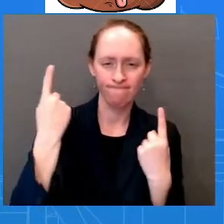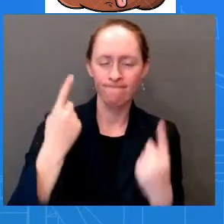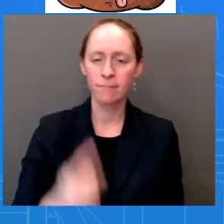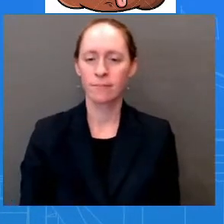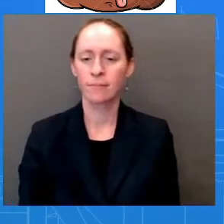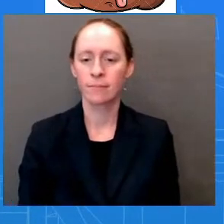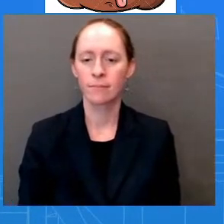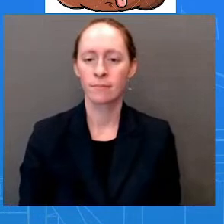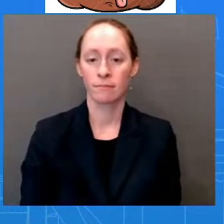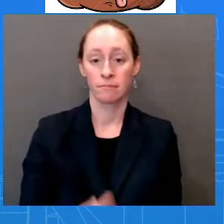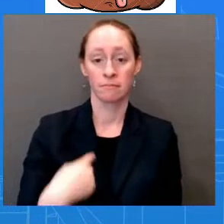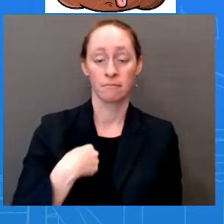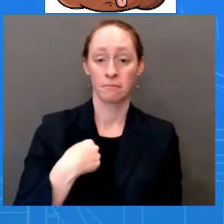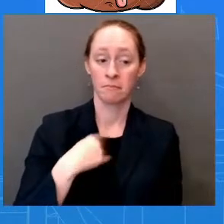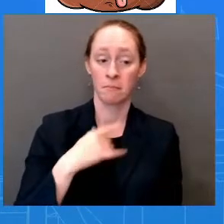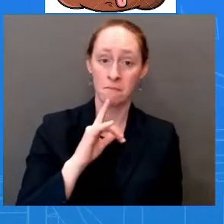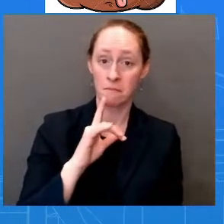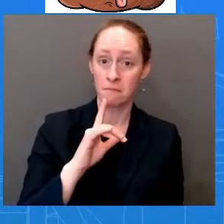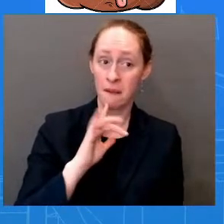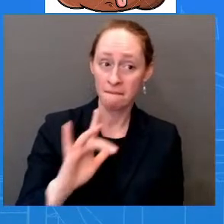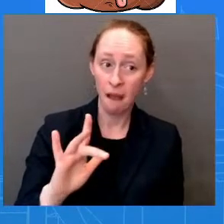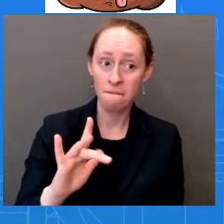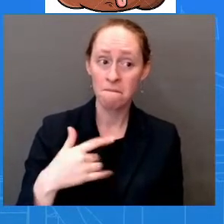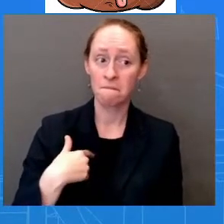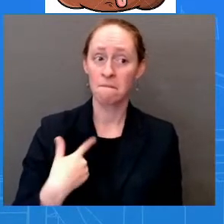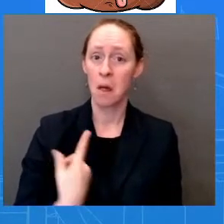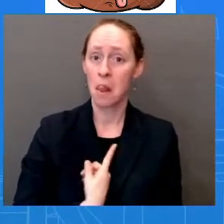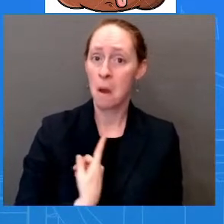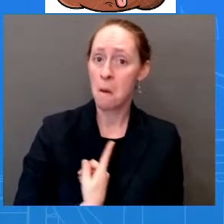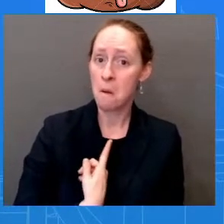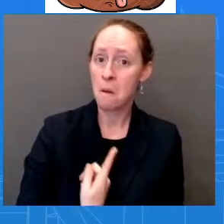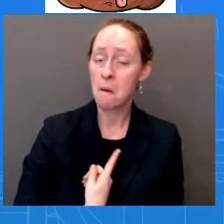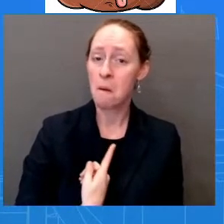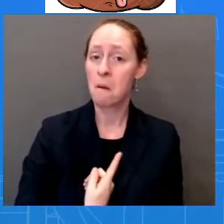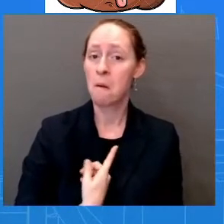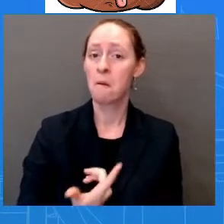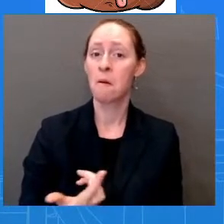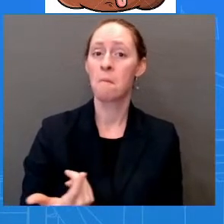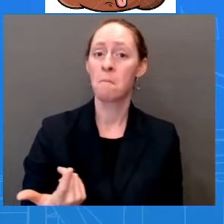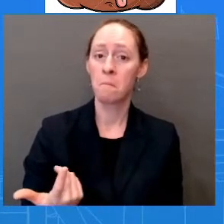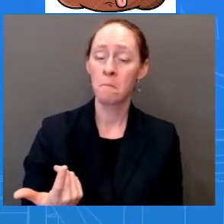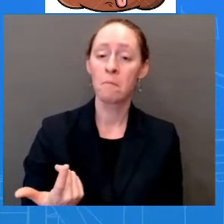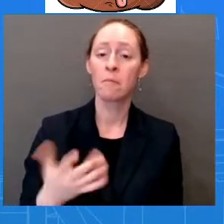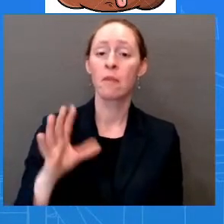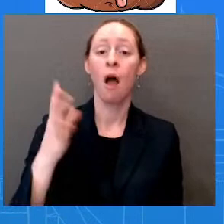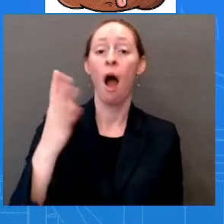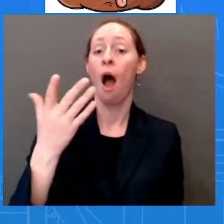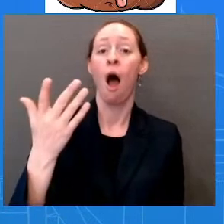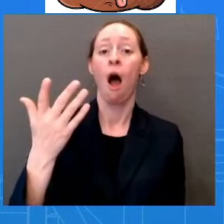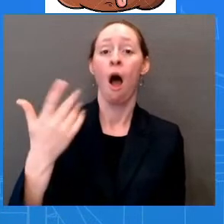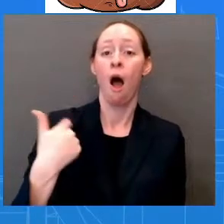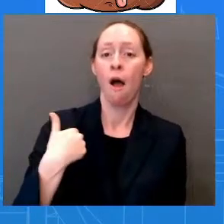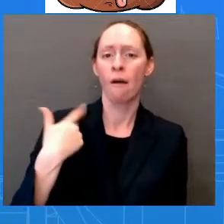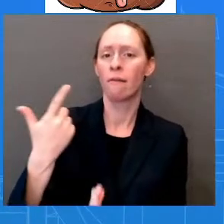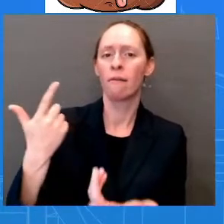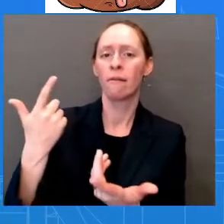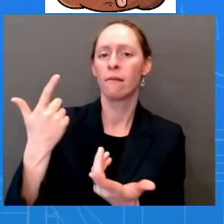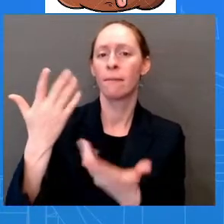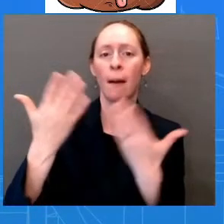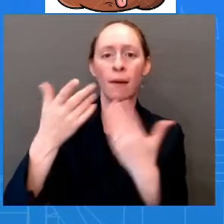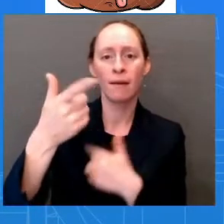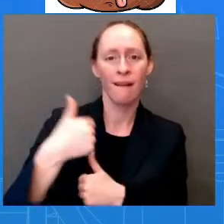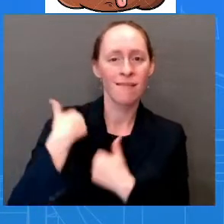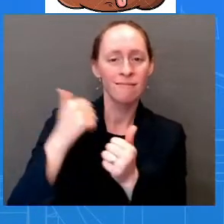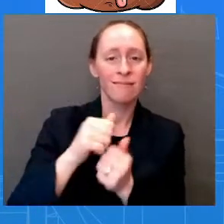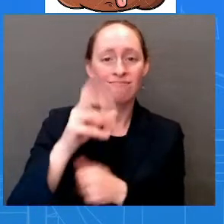a elderly parent or grandparent or someone who's immune compromised. First of all, everybody should be vaccinated and boosted with